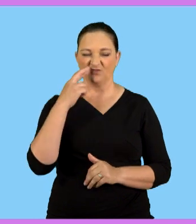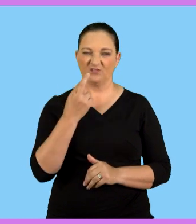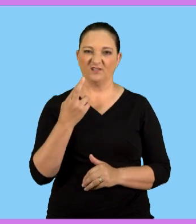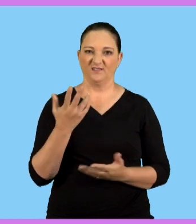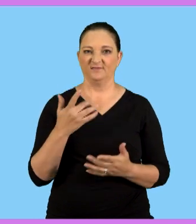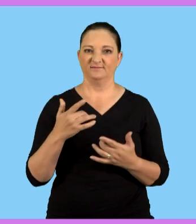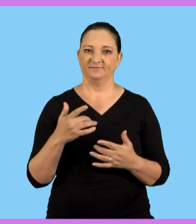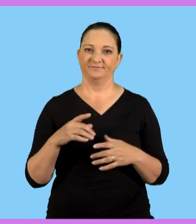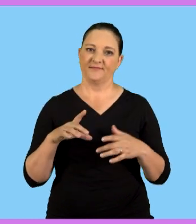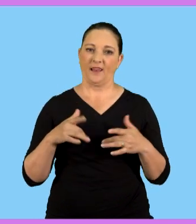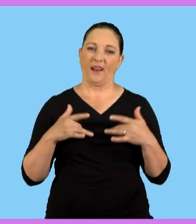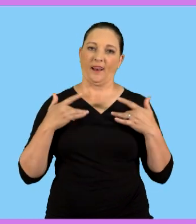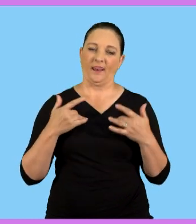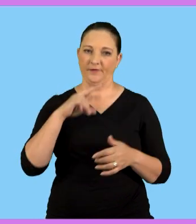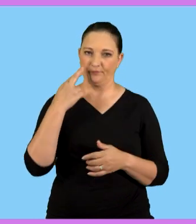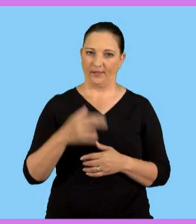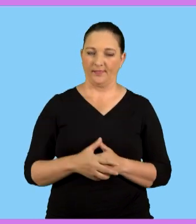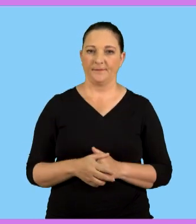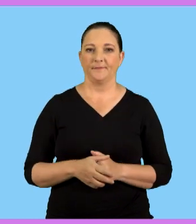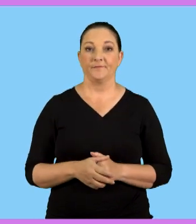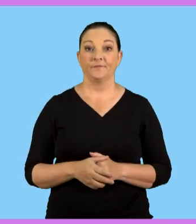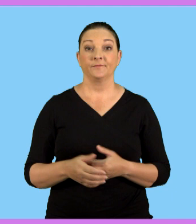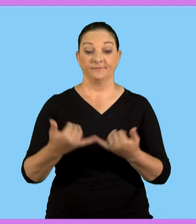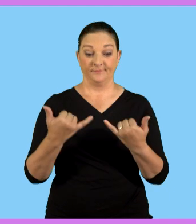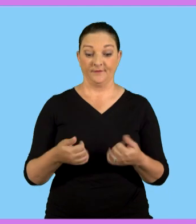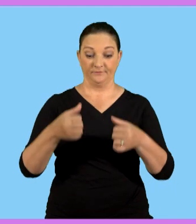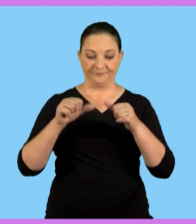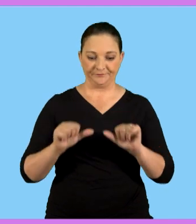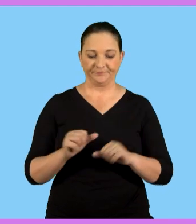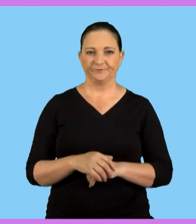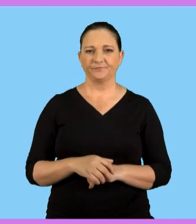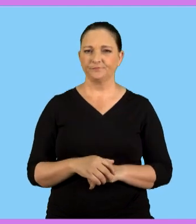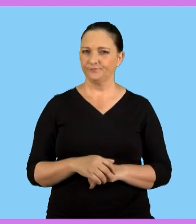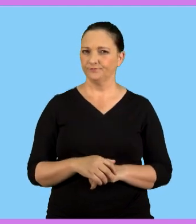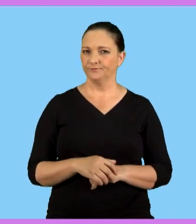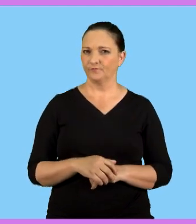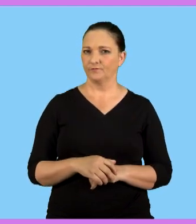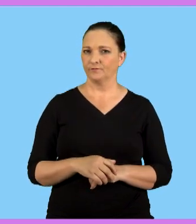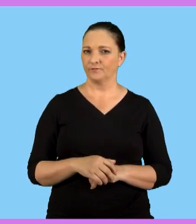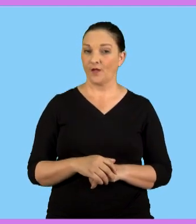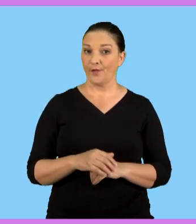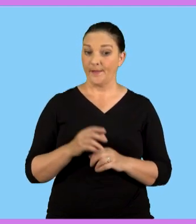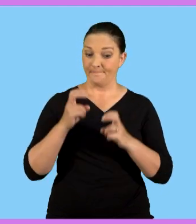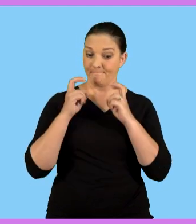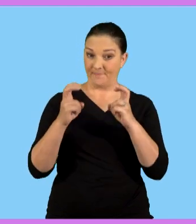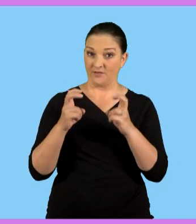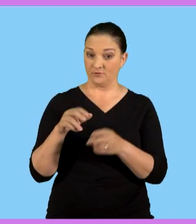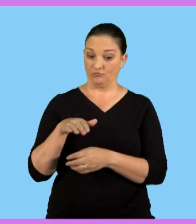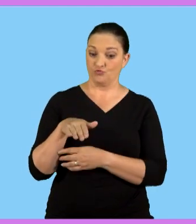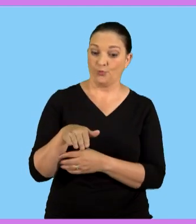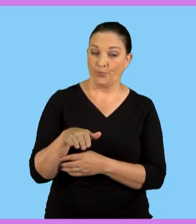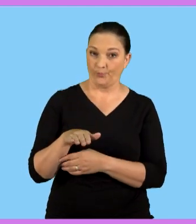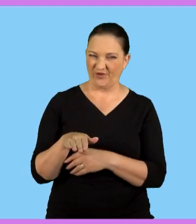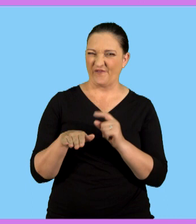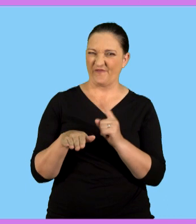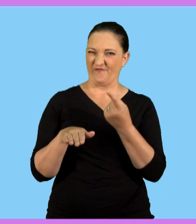reality. Okay, so now question D says the following. Identify the first place where the bus will stop, right,